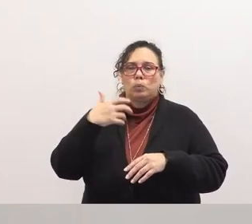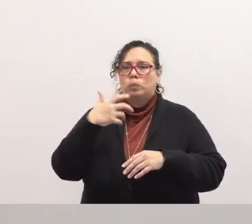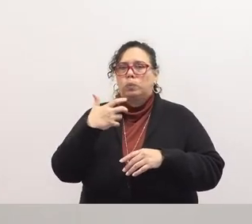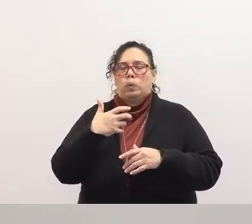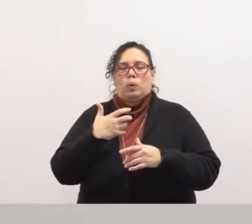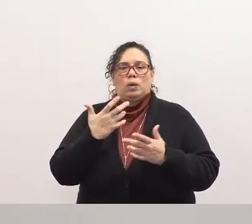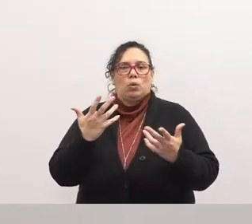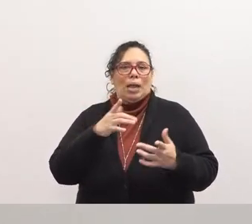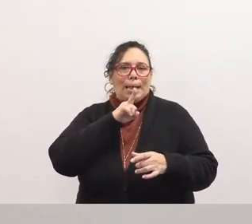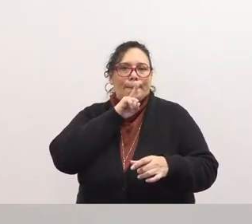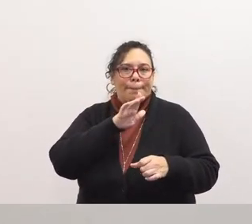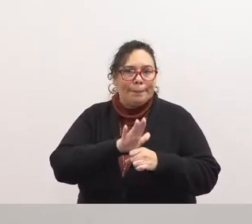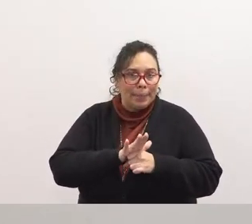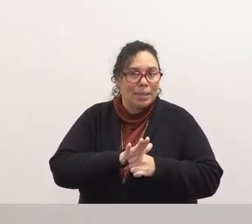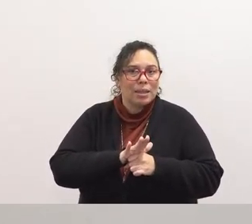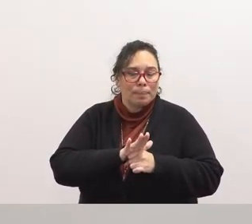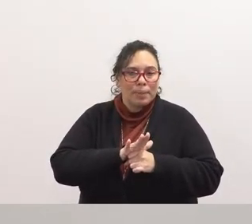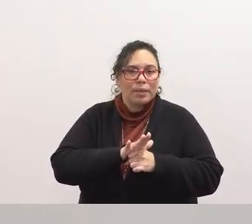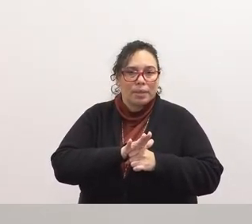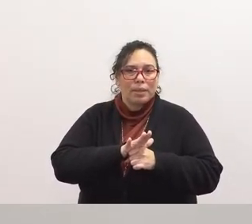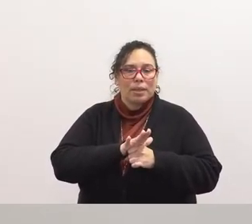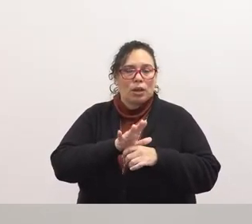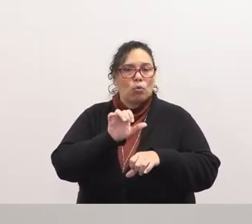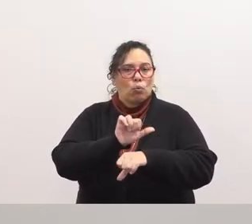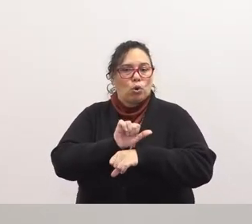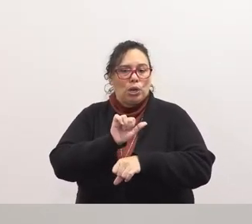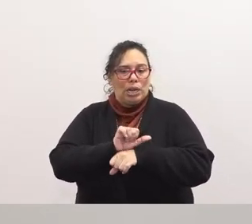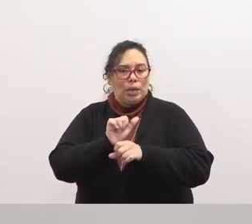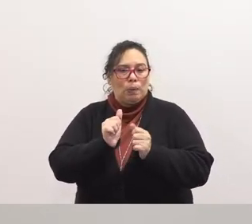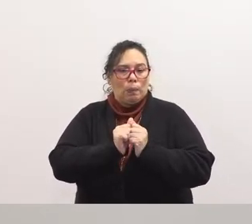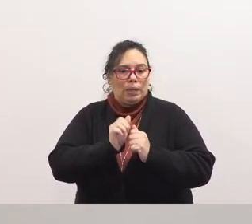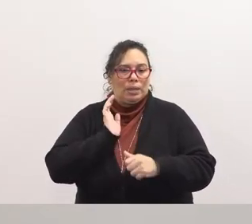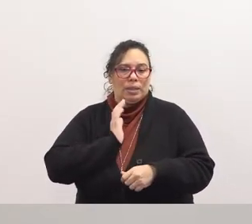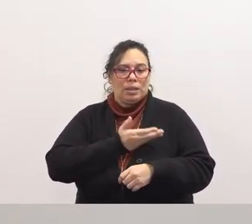what we've committed to in terms of working with our